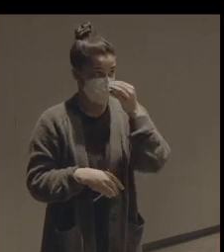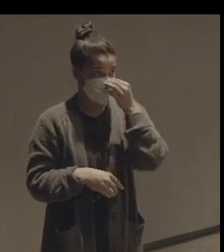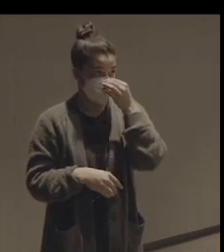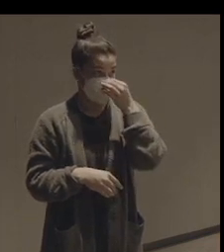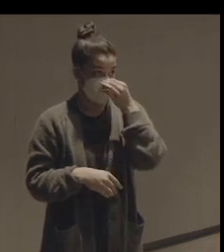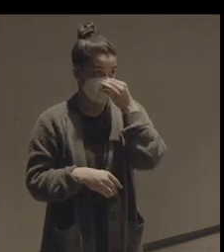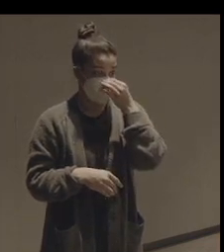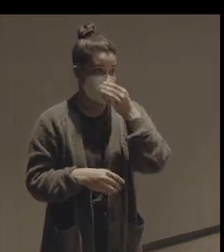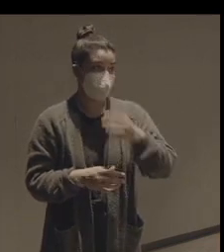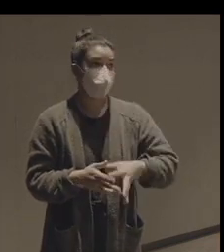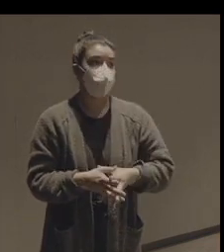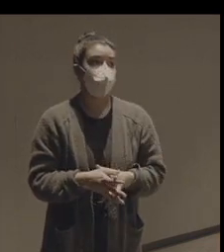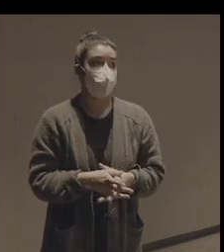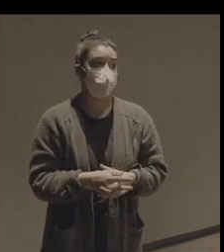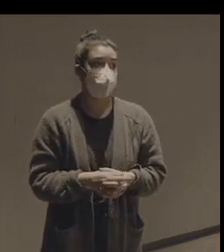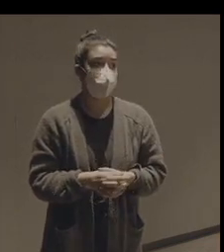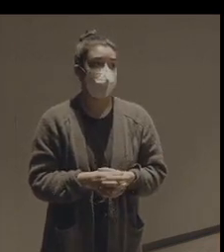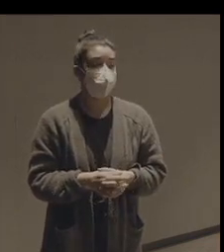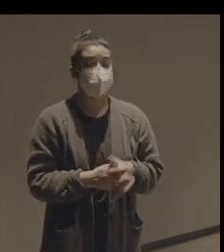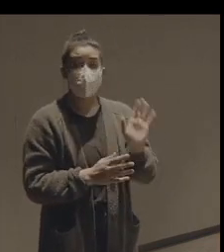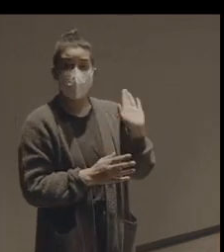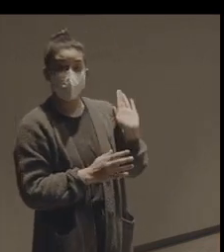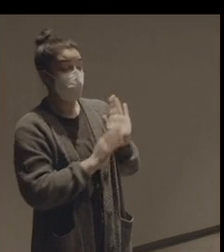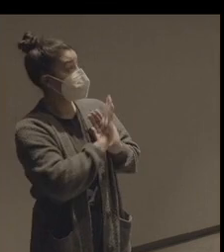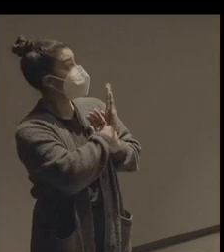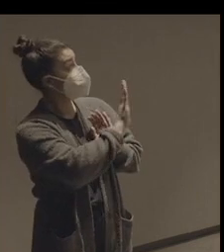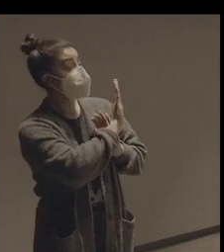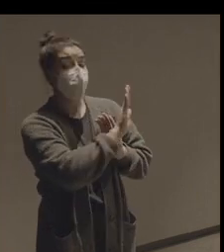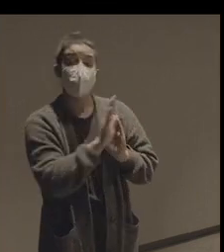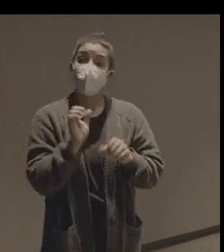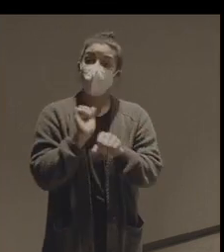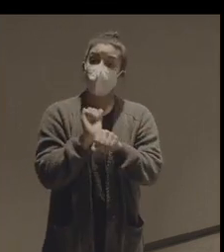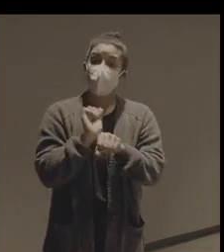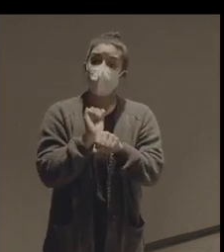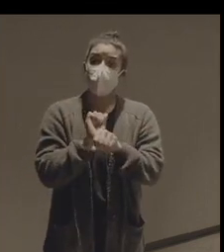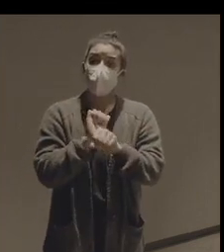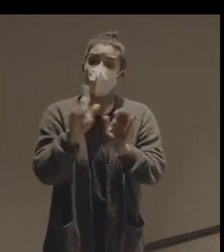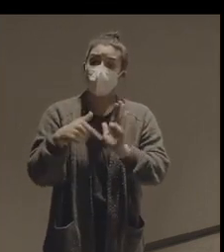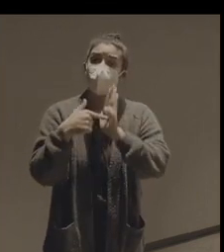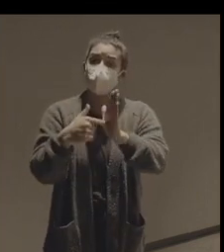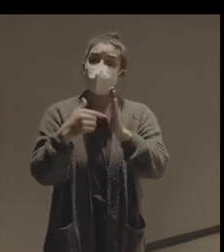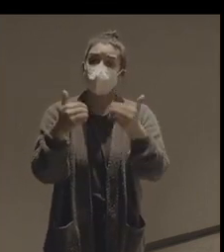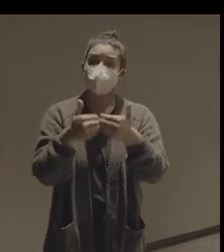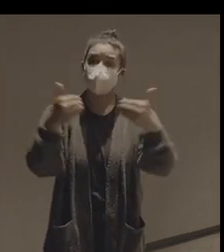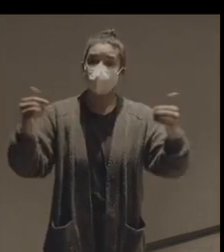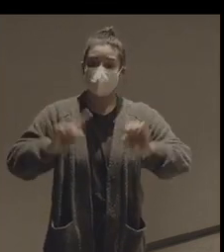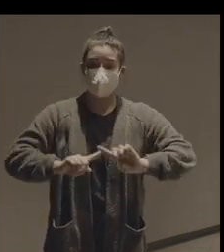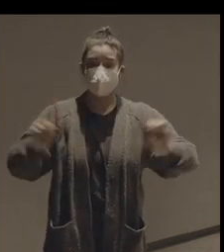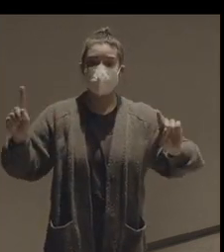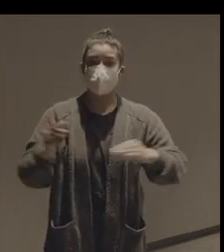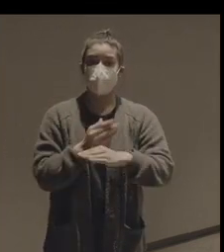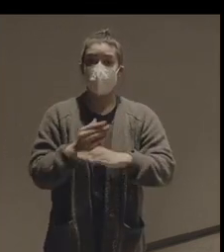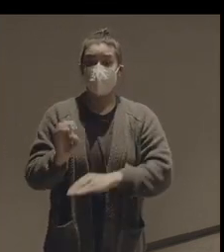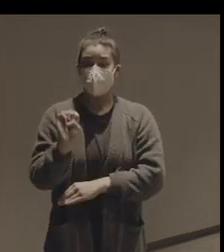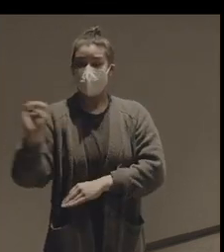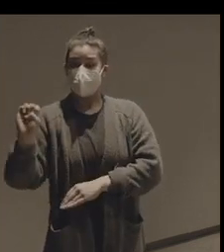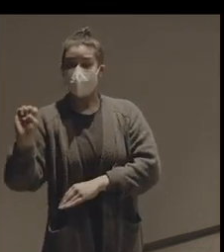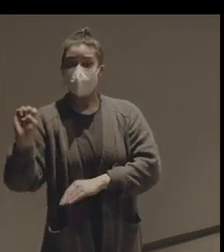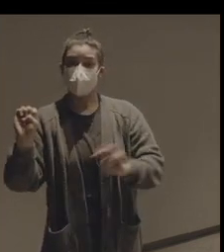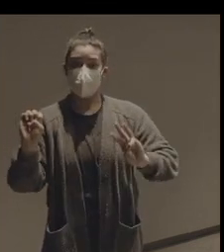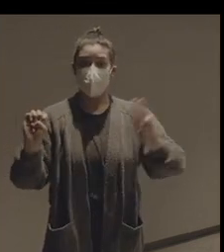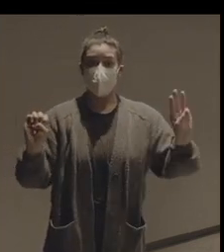Also, because their work is very representative of the difference between East Coast and West Coast work at the turn of the century. So here we